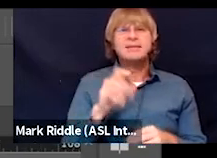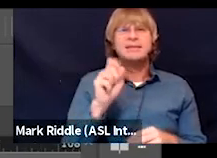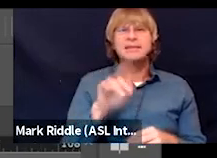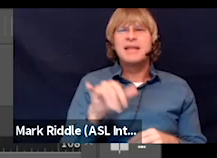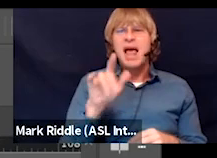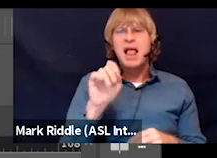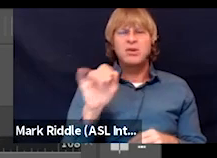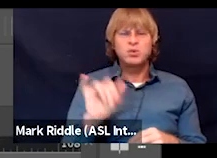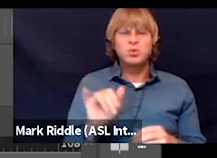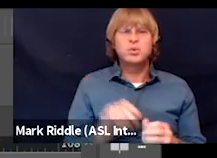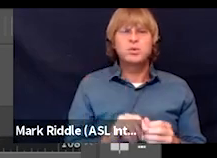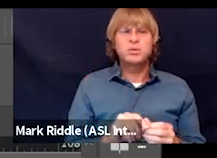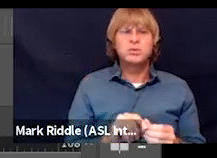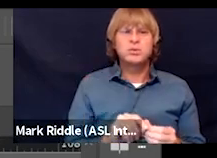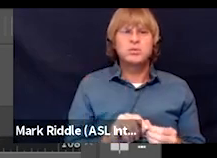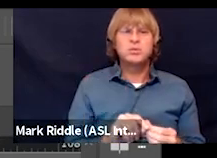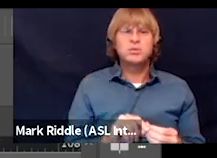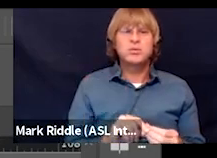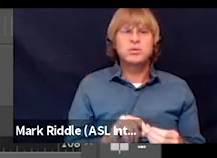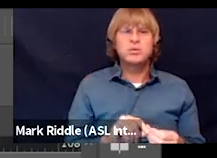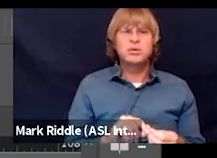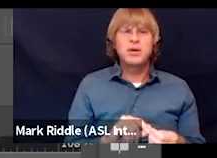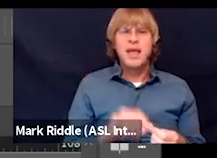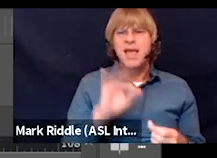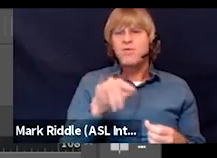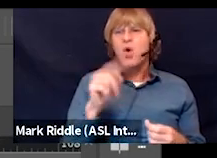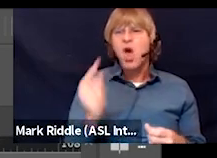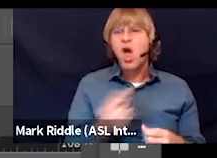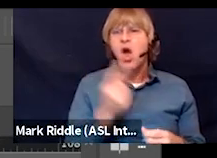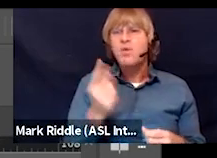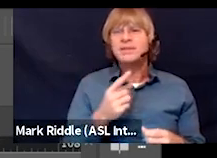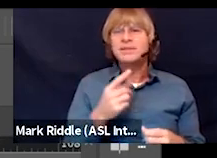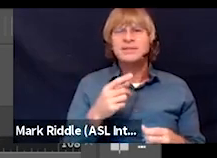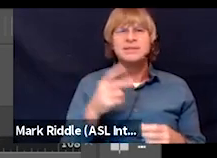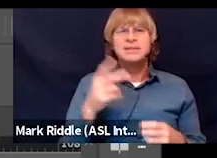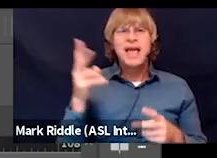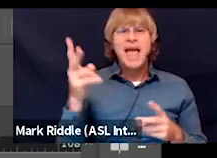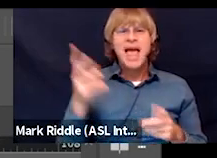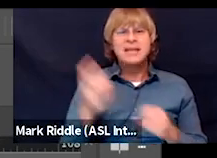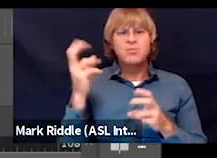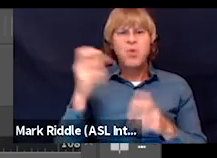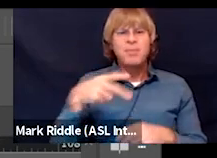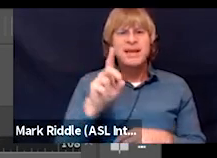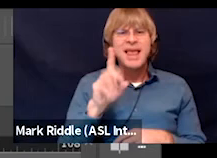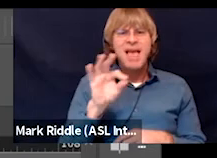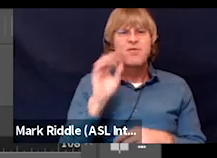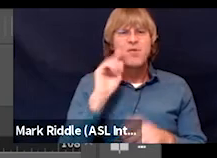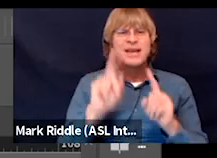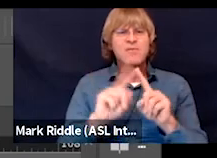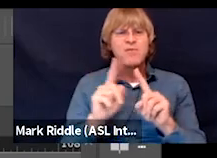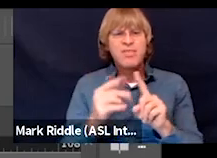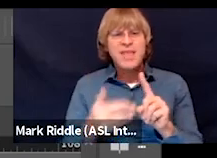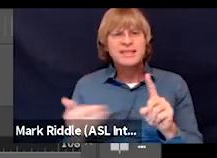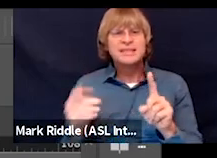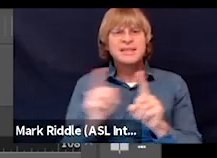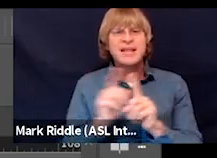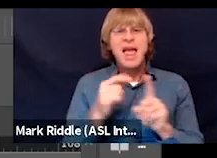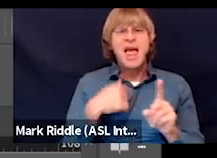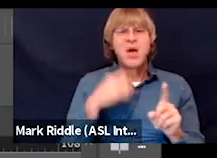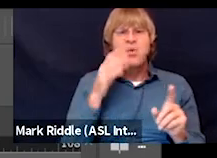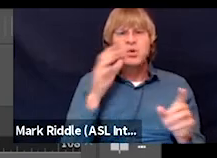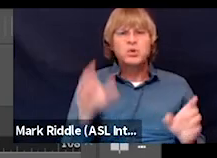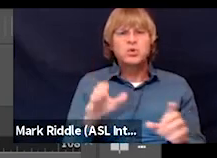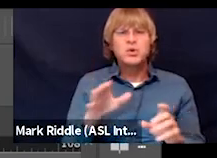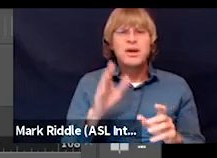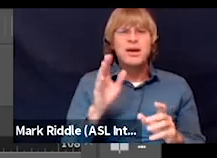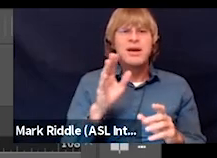as well. If you constantly are exporting PDFs for different things, like I'm going to do